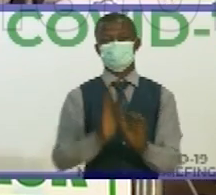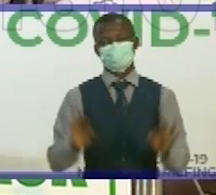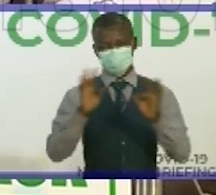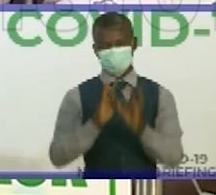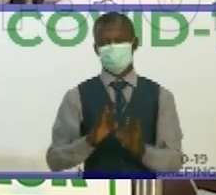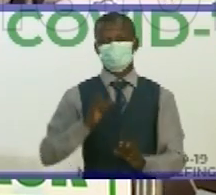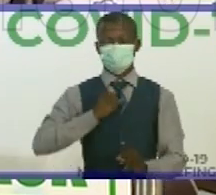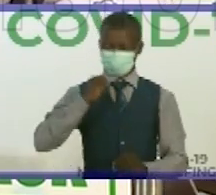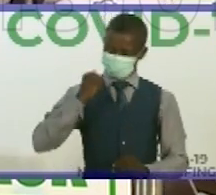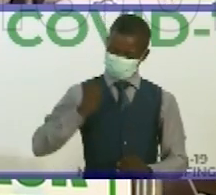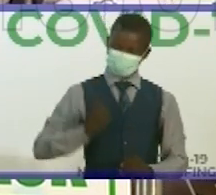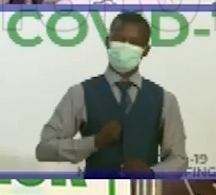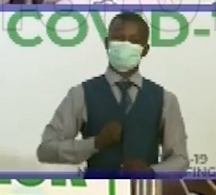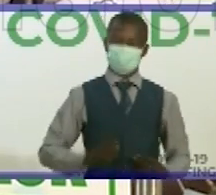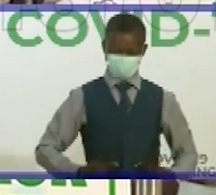health system.